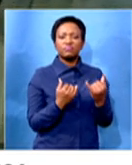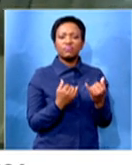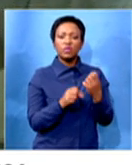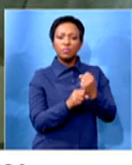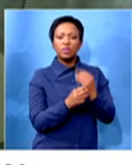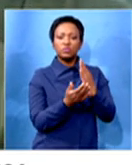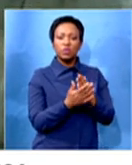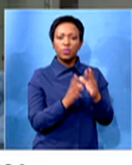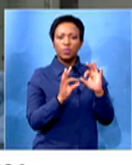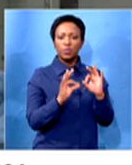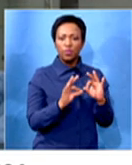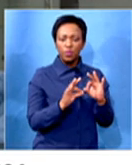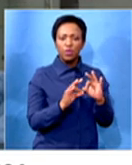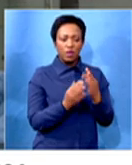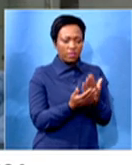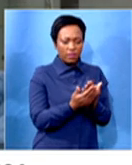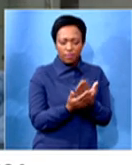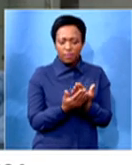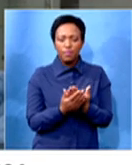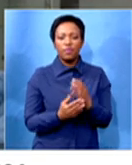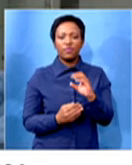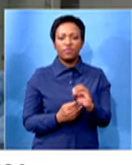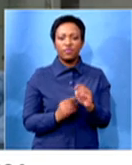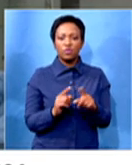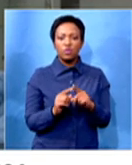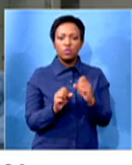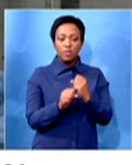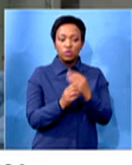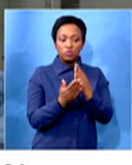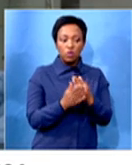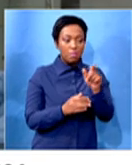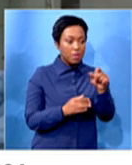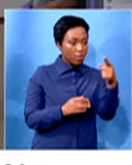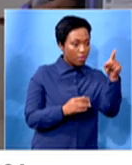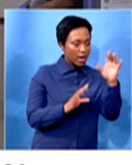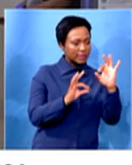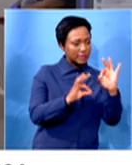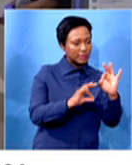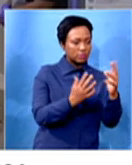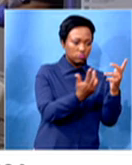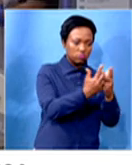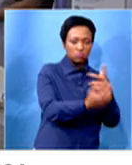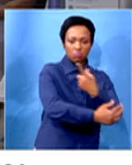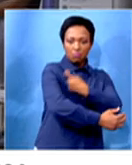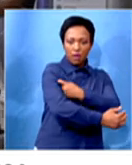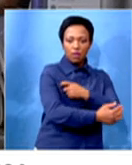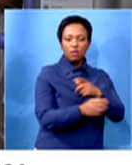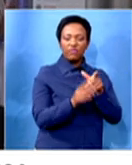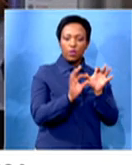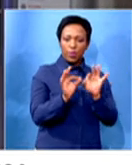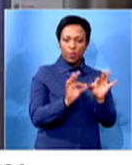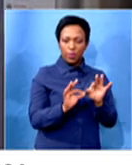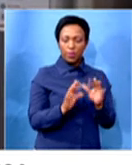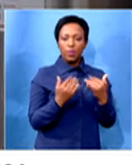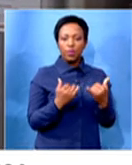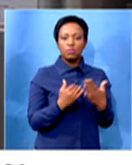mechanisms in place to make sure that the right people get the right vaccine. This is in a randomized fashion. It's